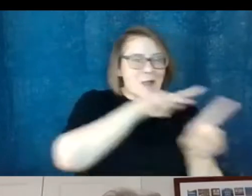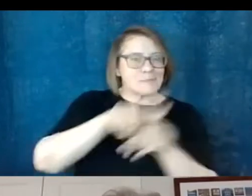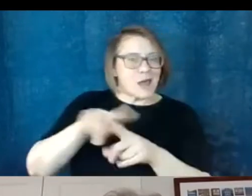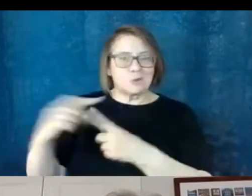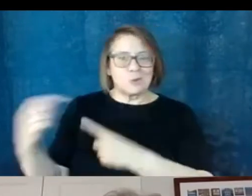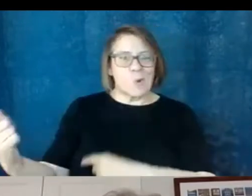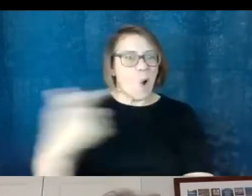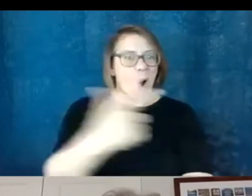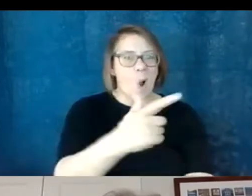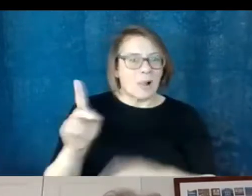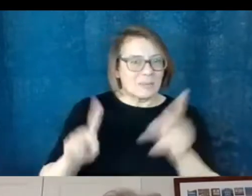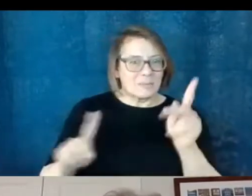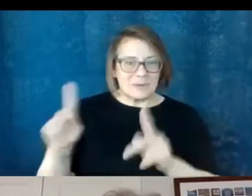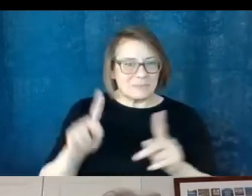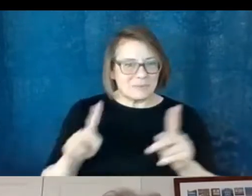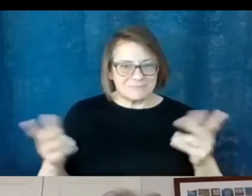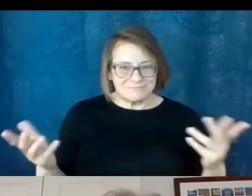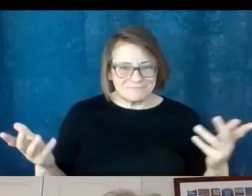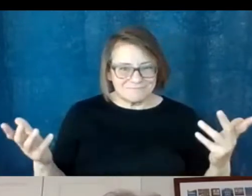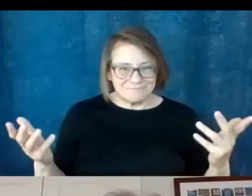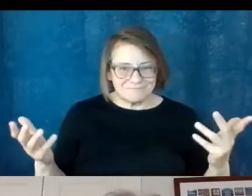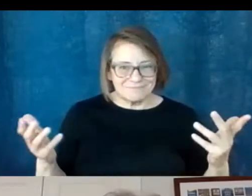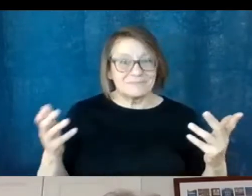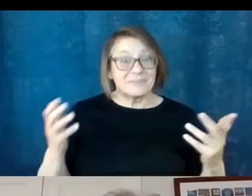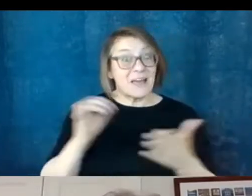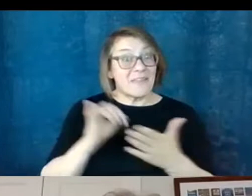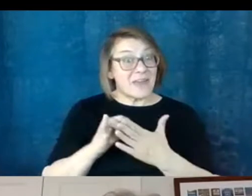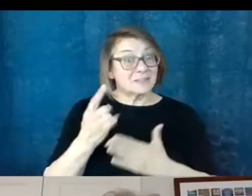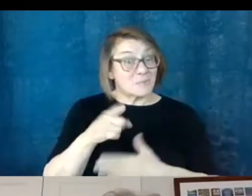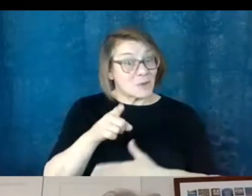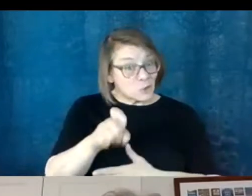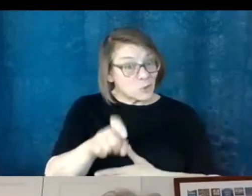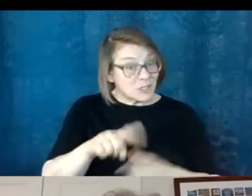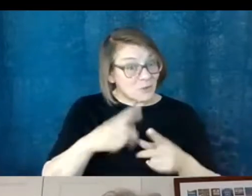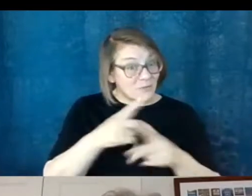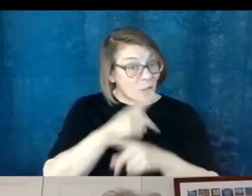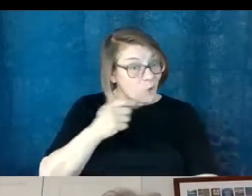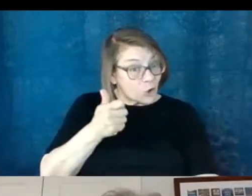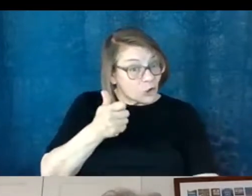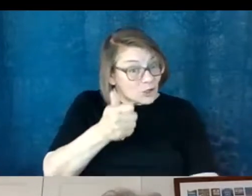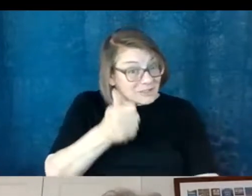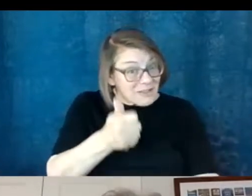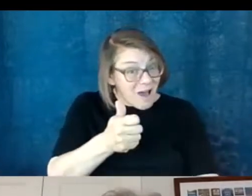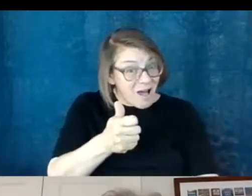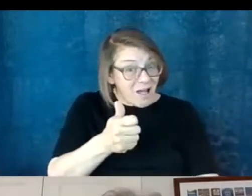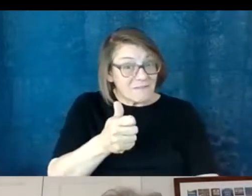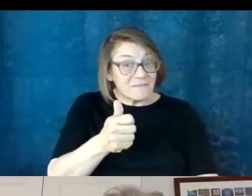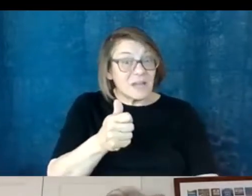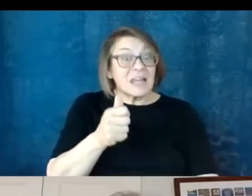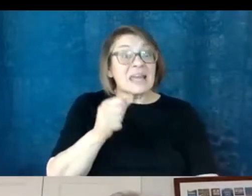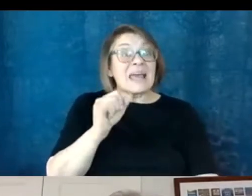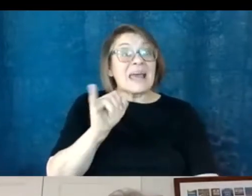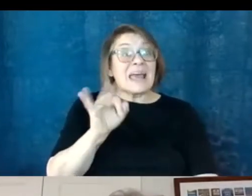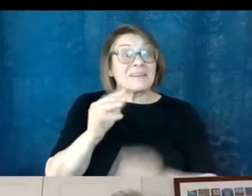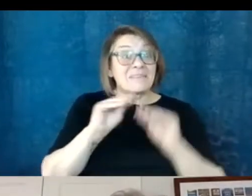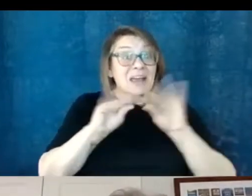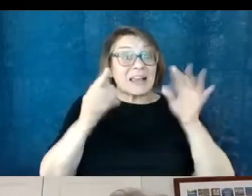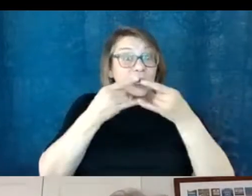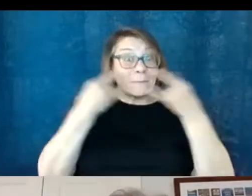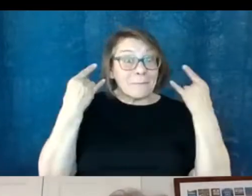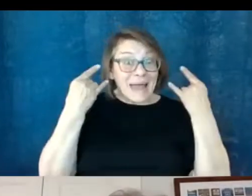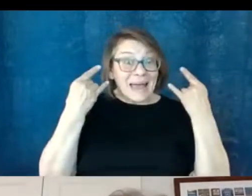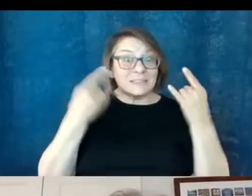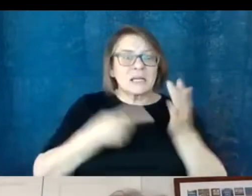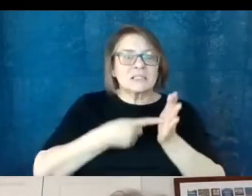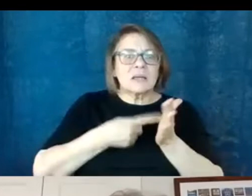for you. And that's something that you need to figure out. The masks with the clear windows actually make it harder